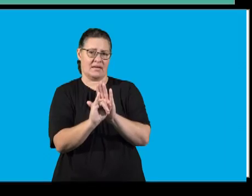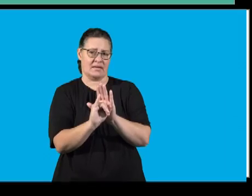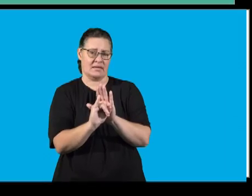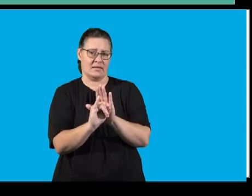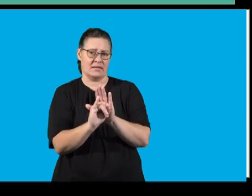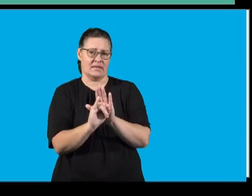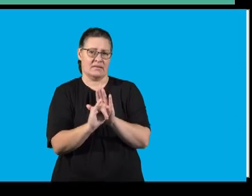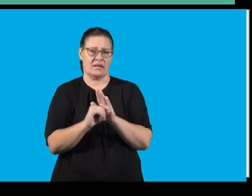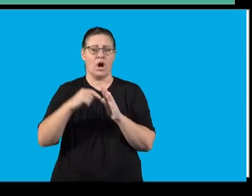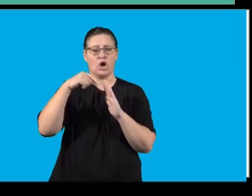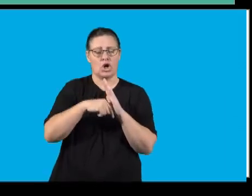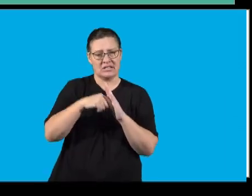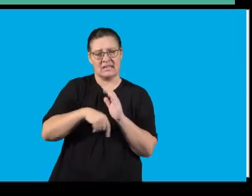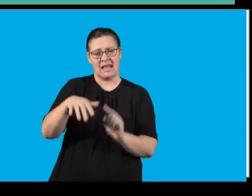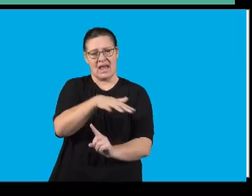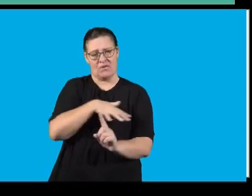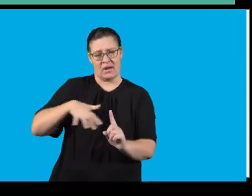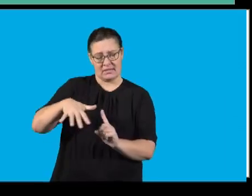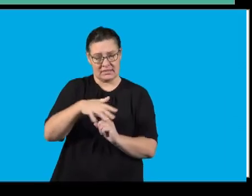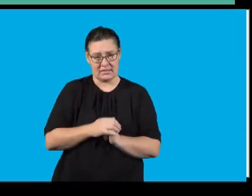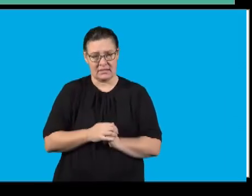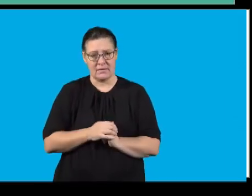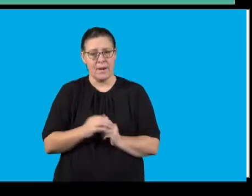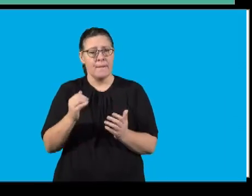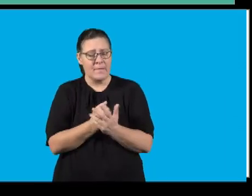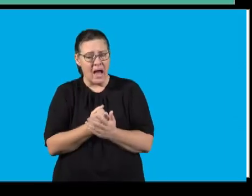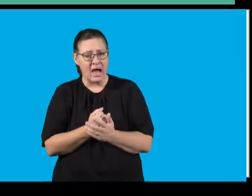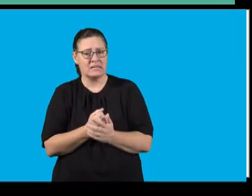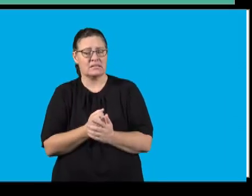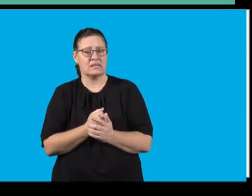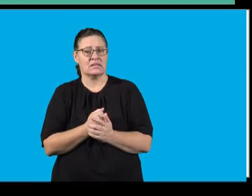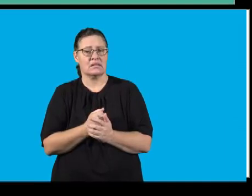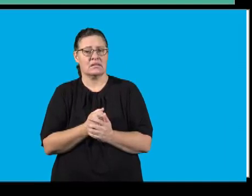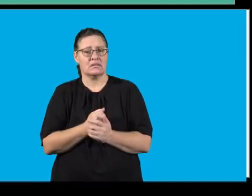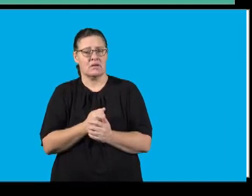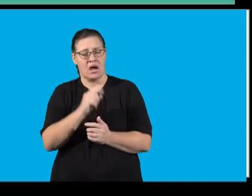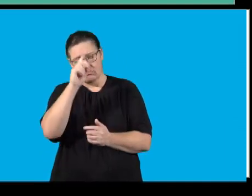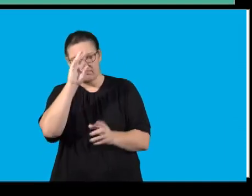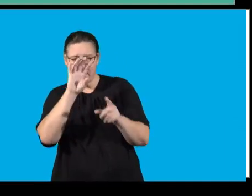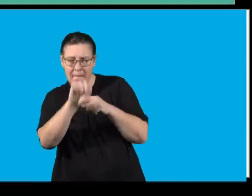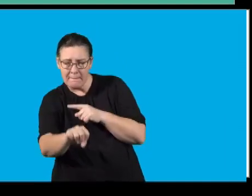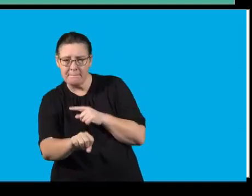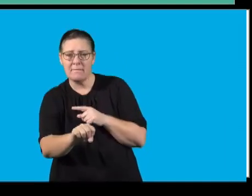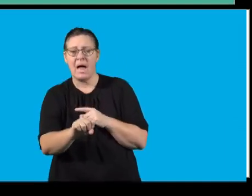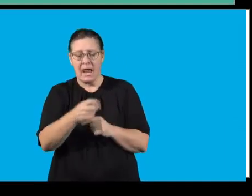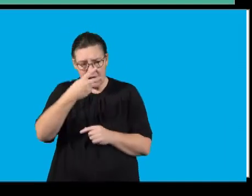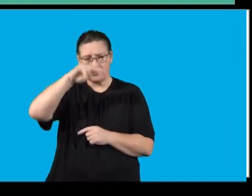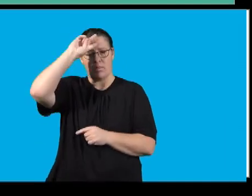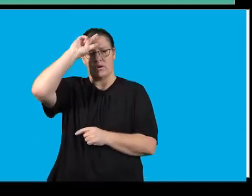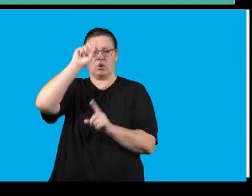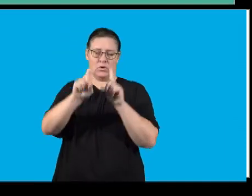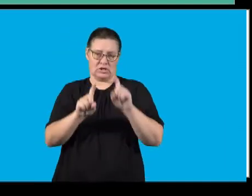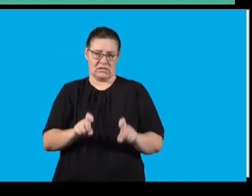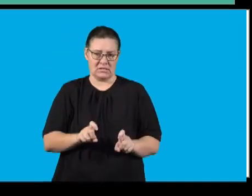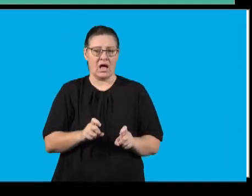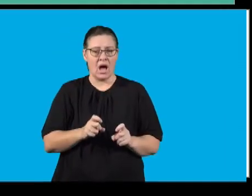identify our content areas that we're looking at. We need to recognize and understand the interpretation questions,